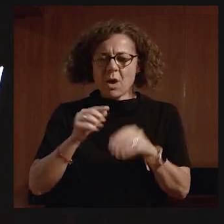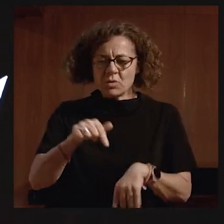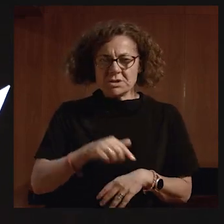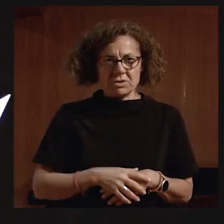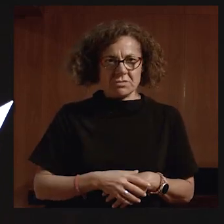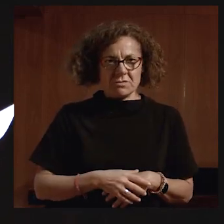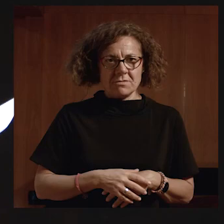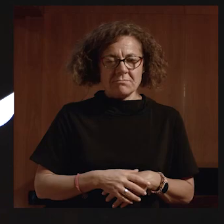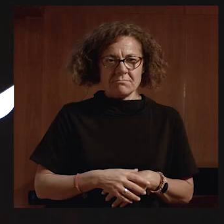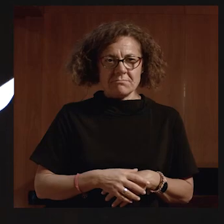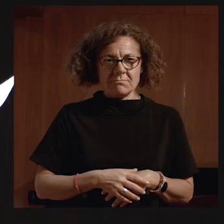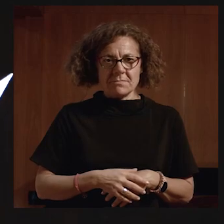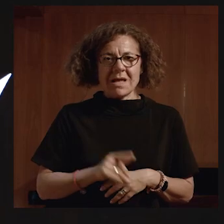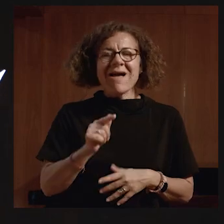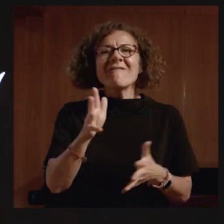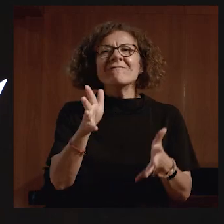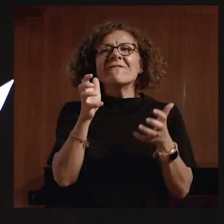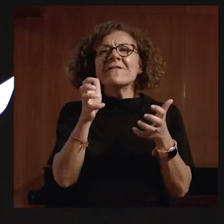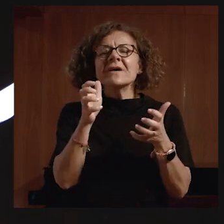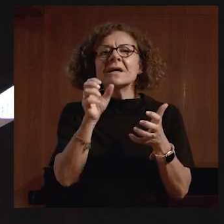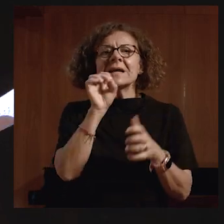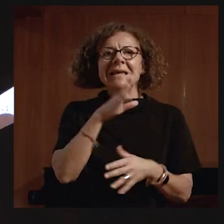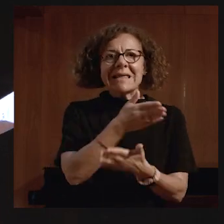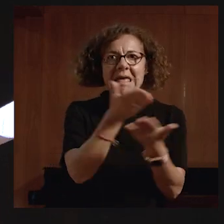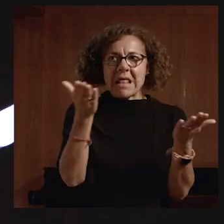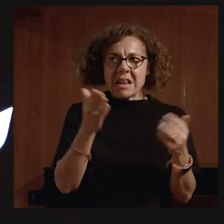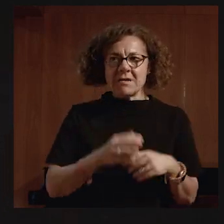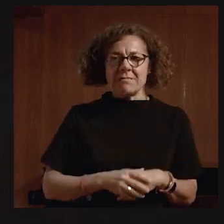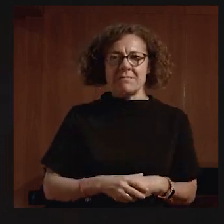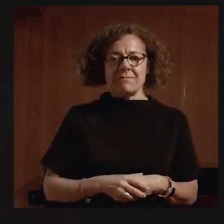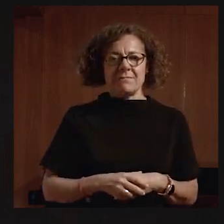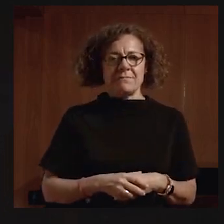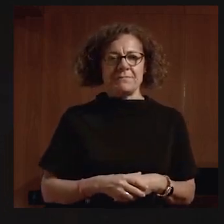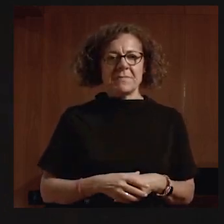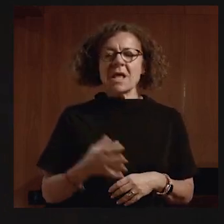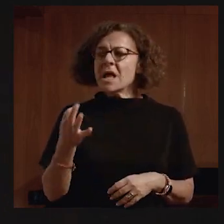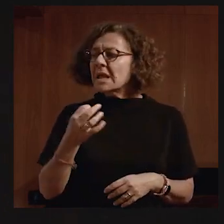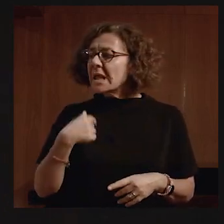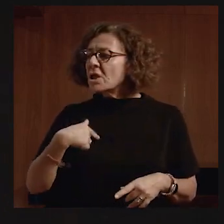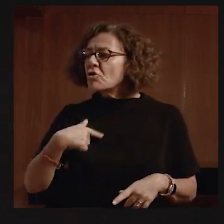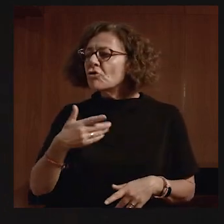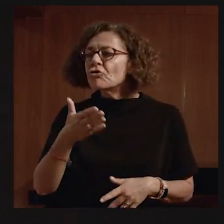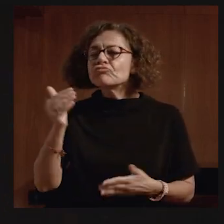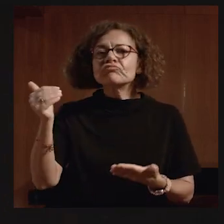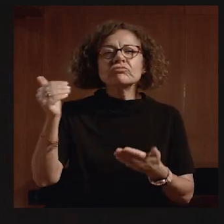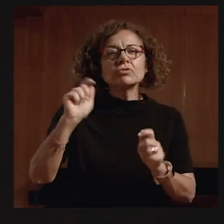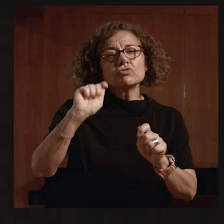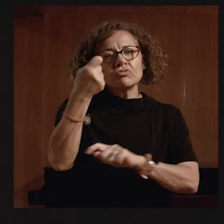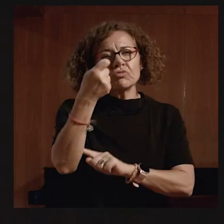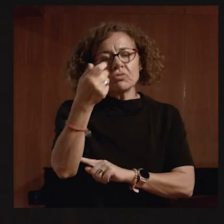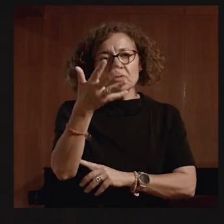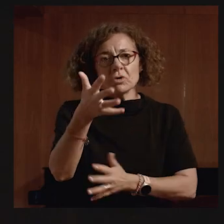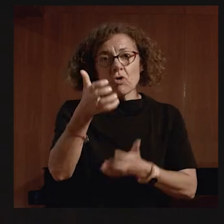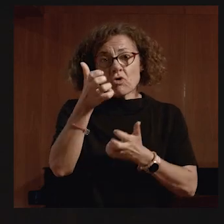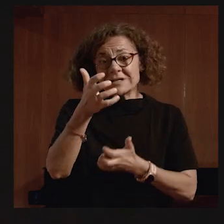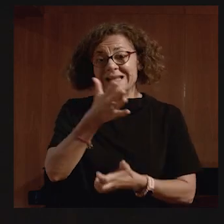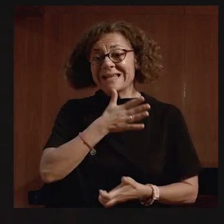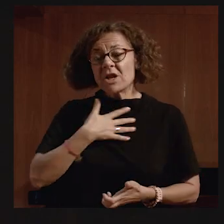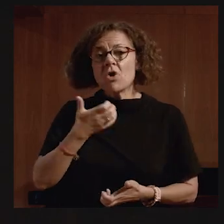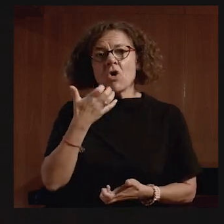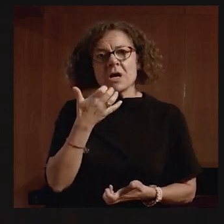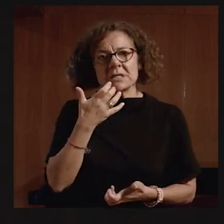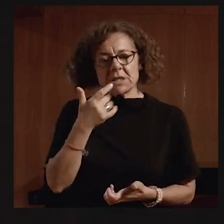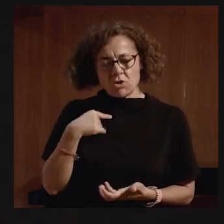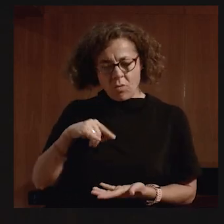benefit? What do I hope to achieve if things really go to plan? What